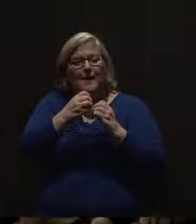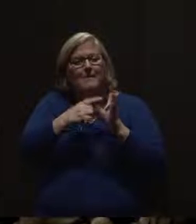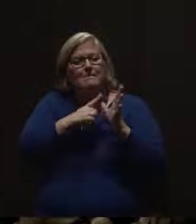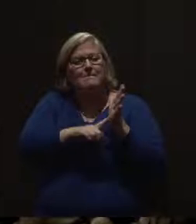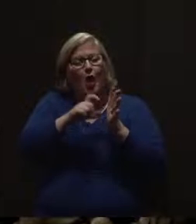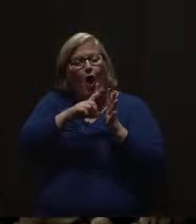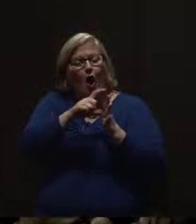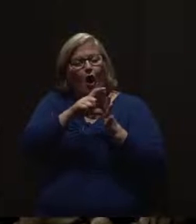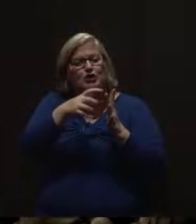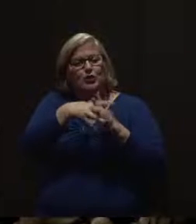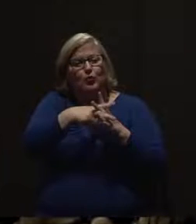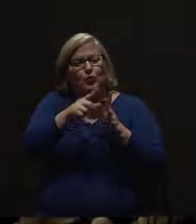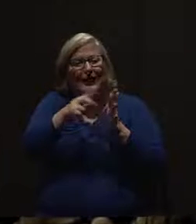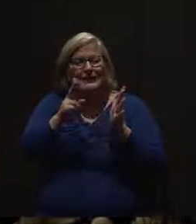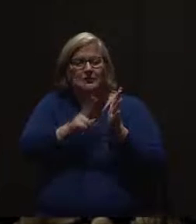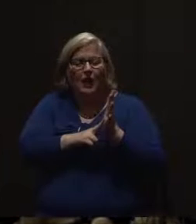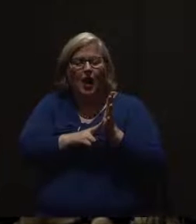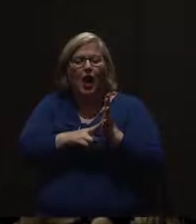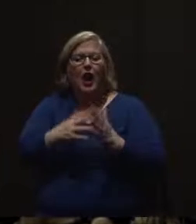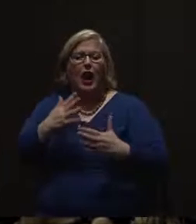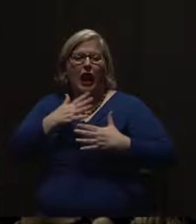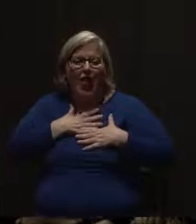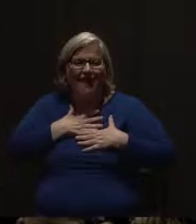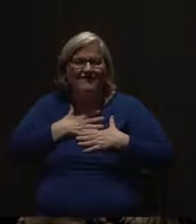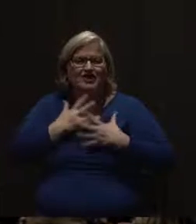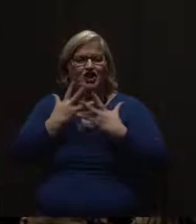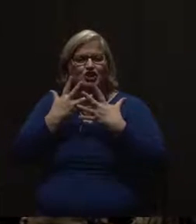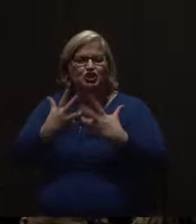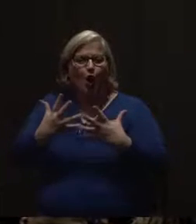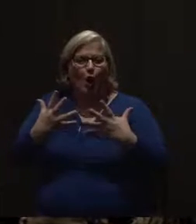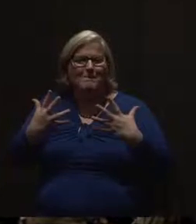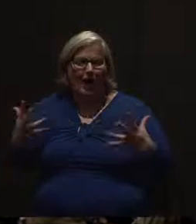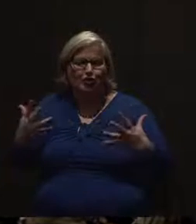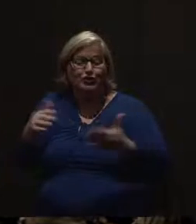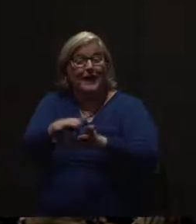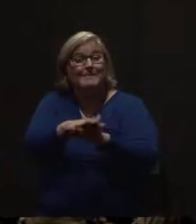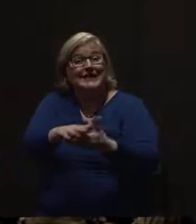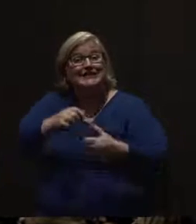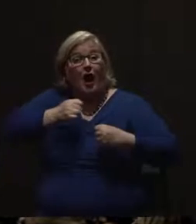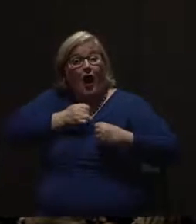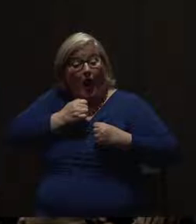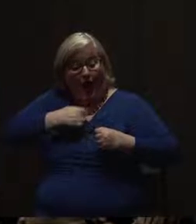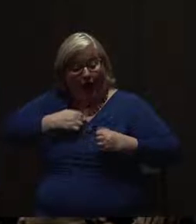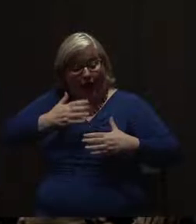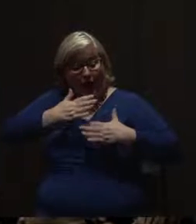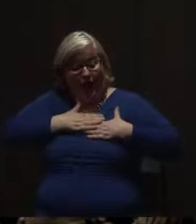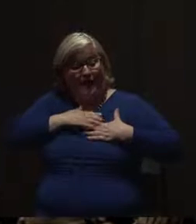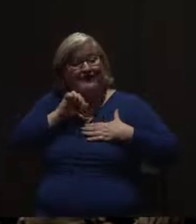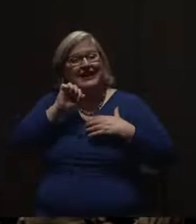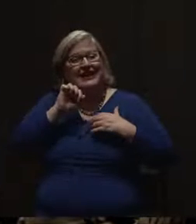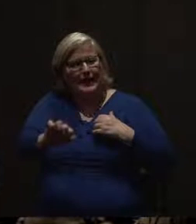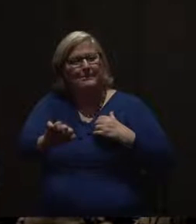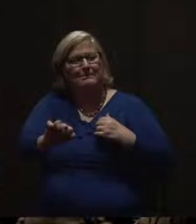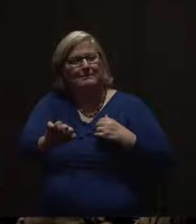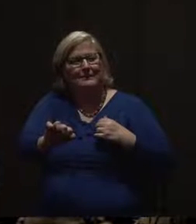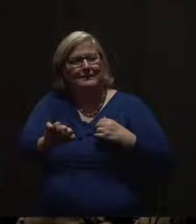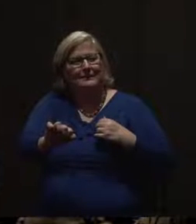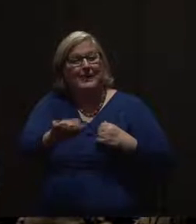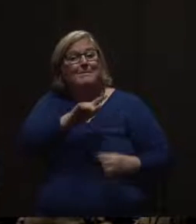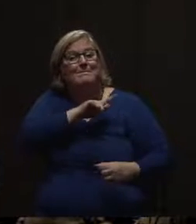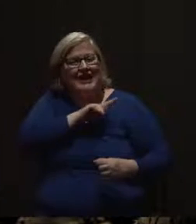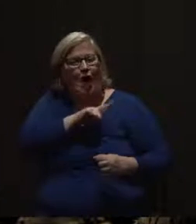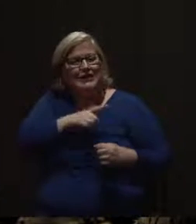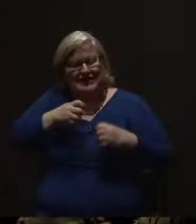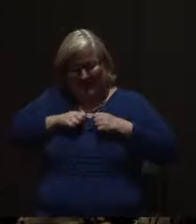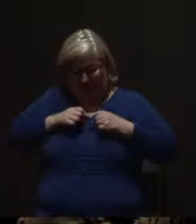James Baldwin loves so much. Because Baldwin connects with the world via love.